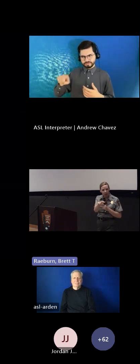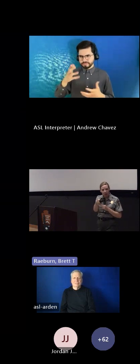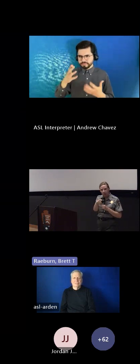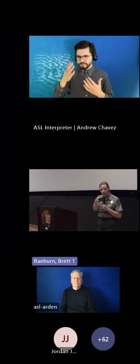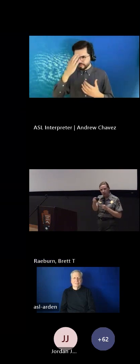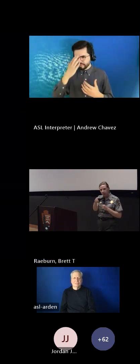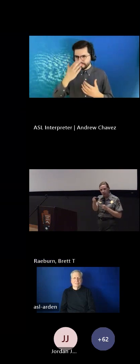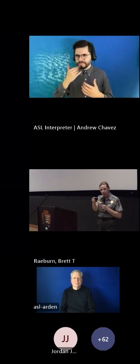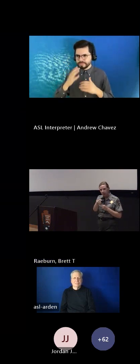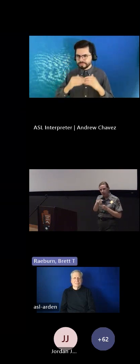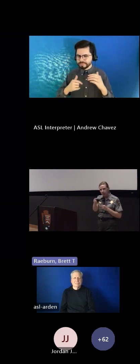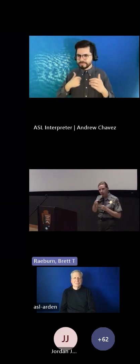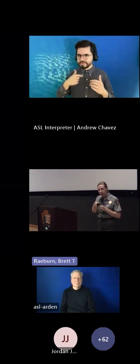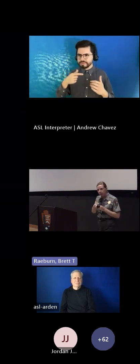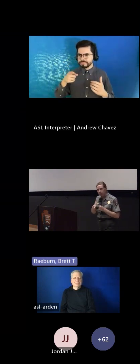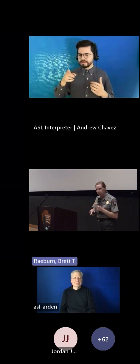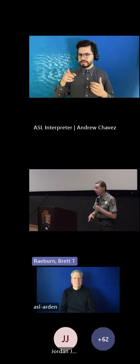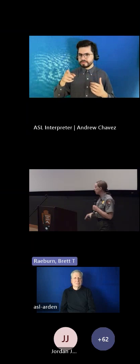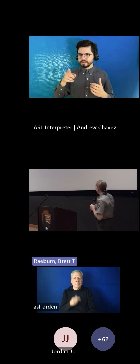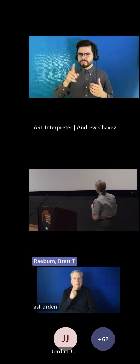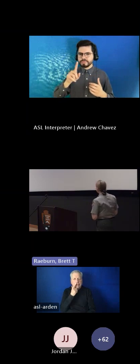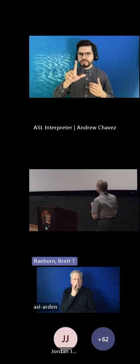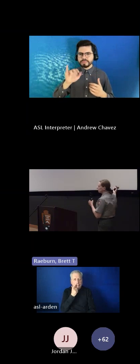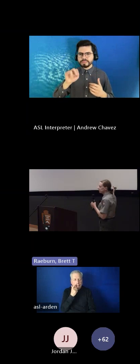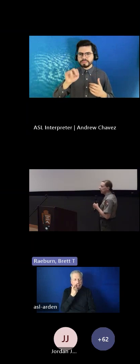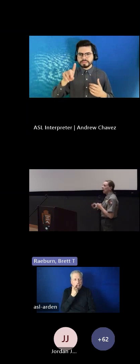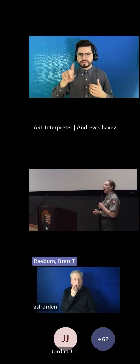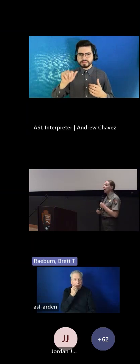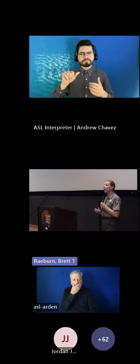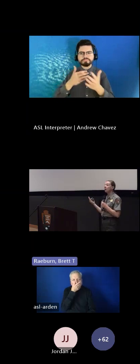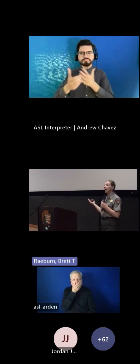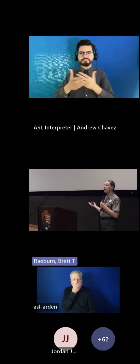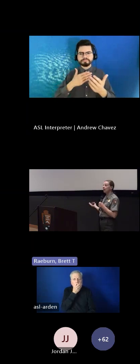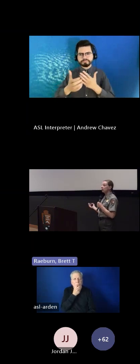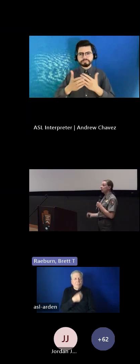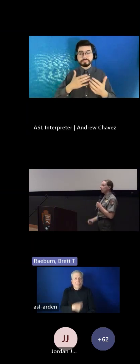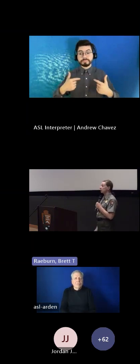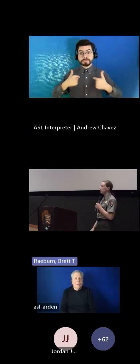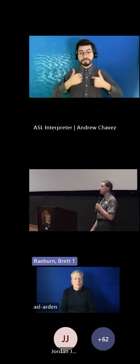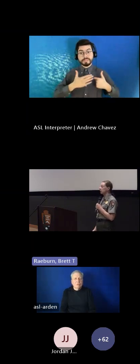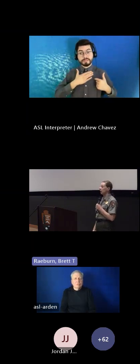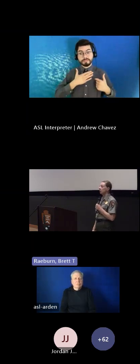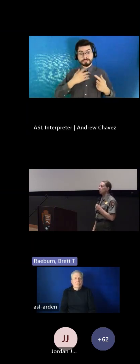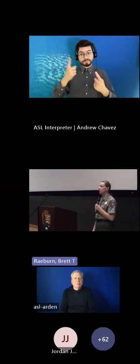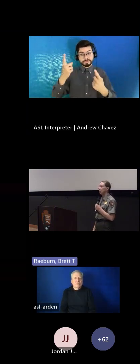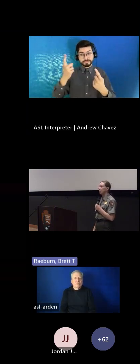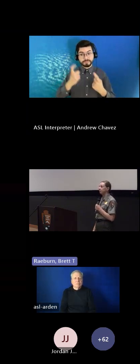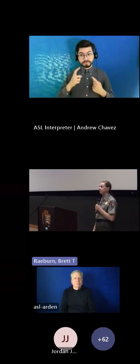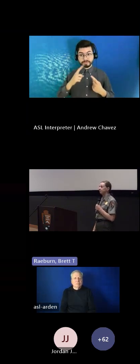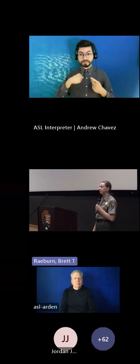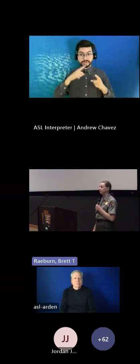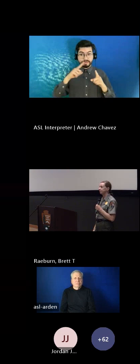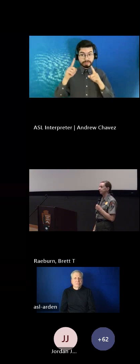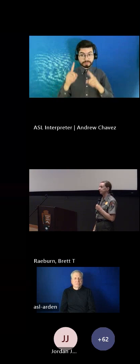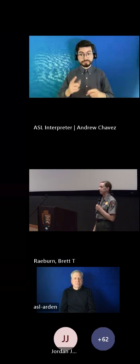me. I don't know where Linda is either. But anyway, I am happy to answer any questions that you all may